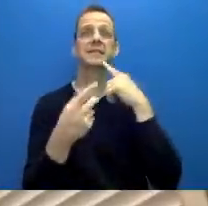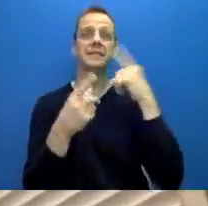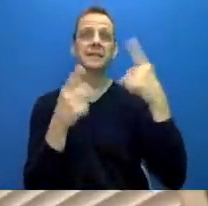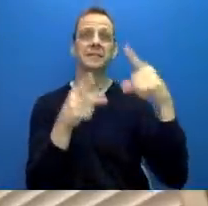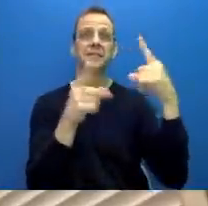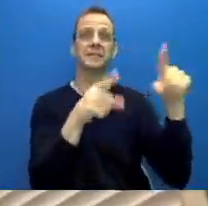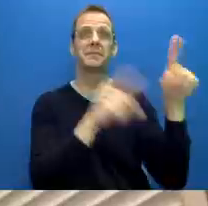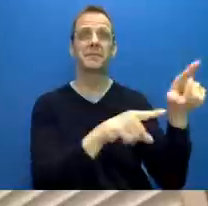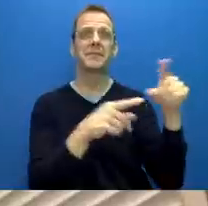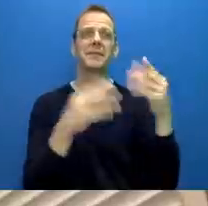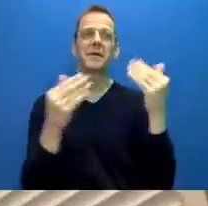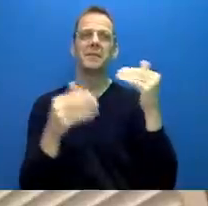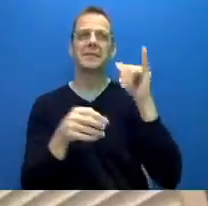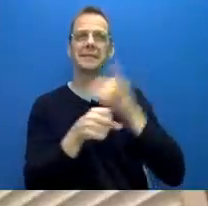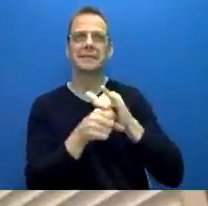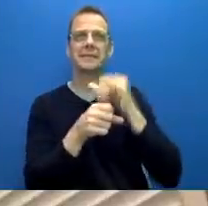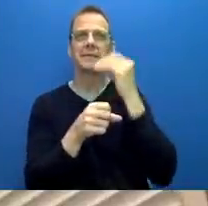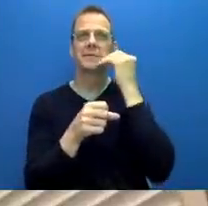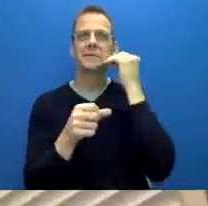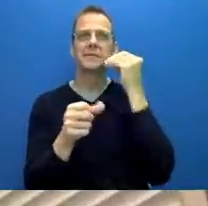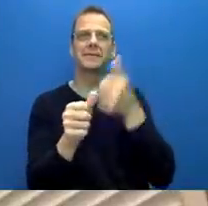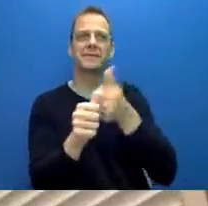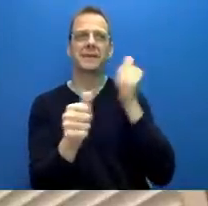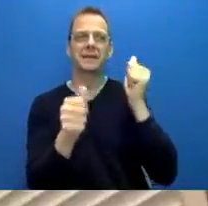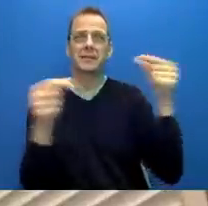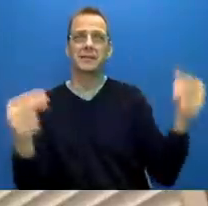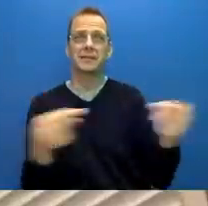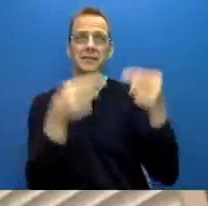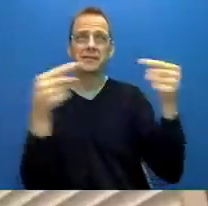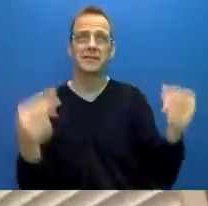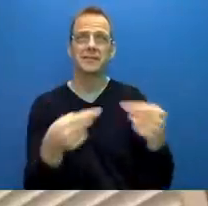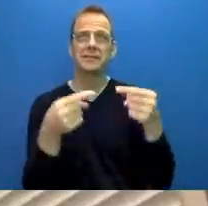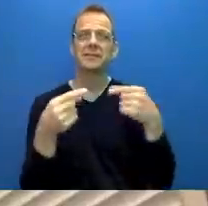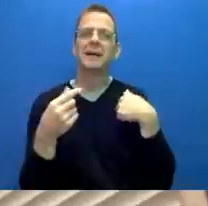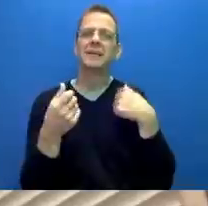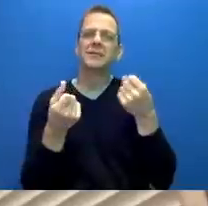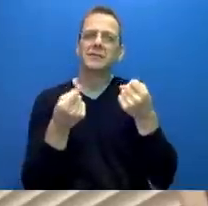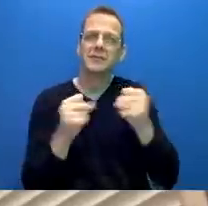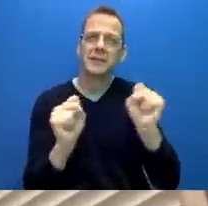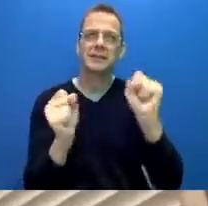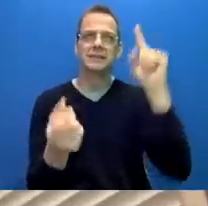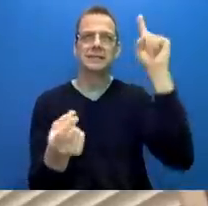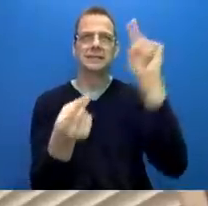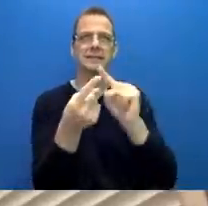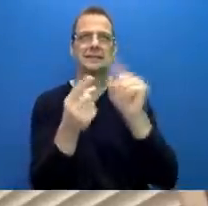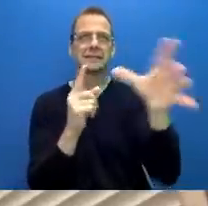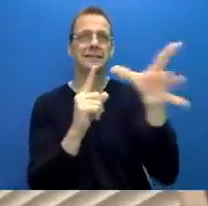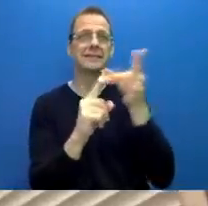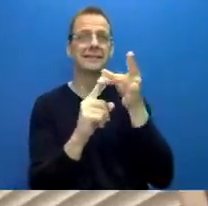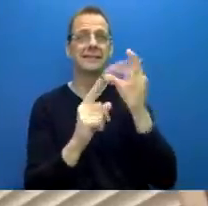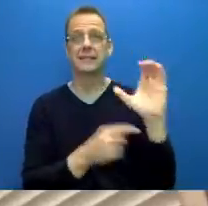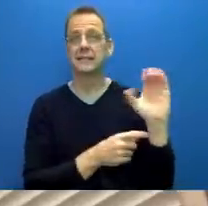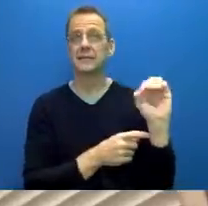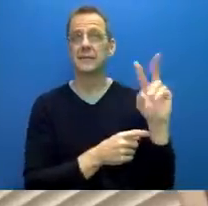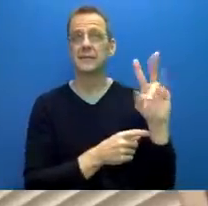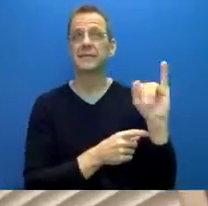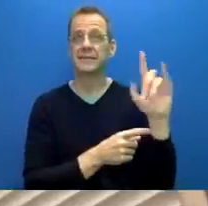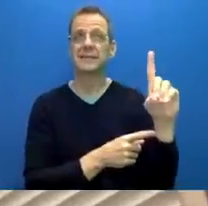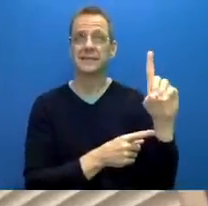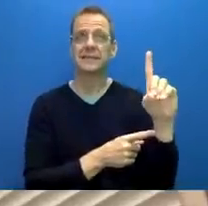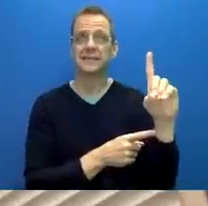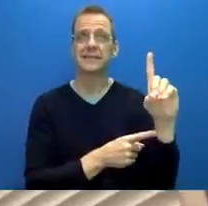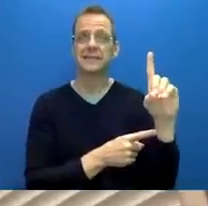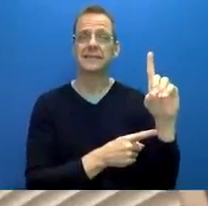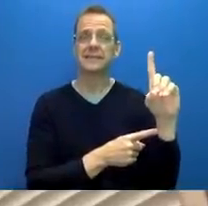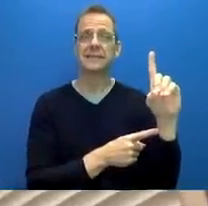with reflecting the true sense of urgency in order to bring down the number of cases. And so it's on the second point that